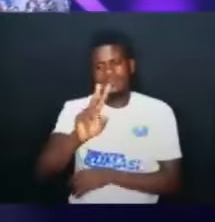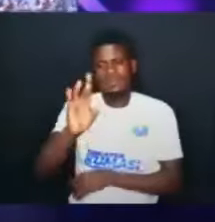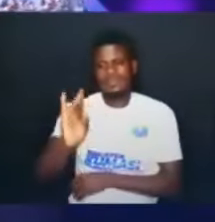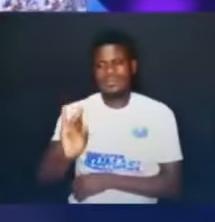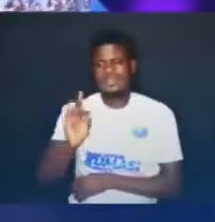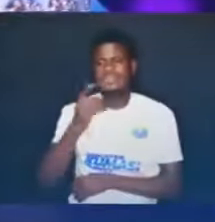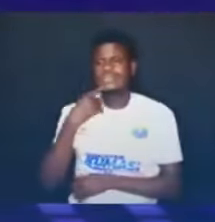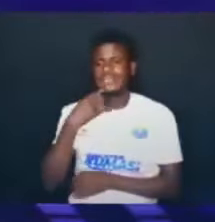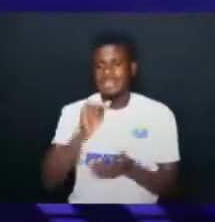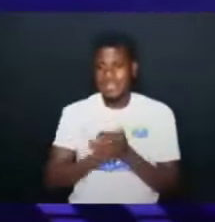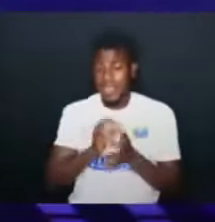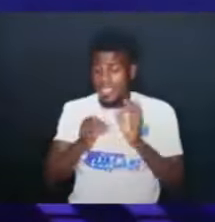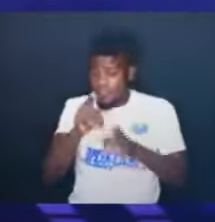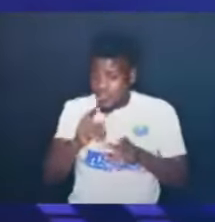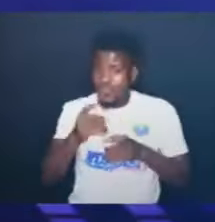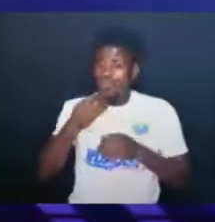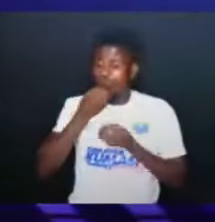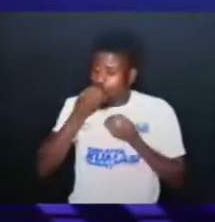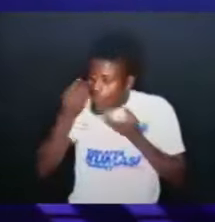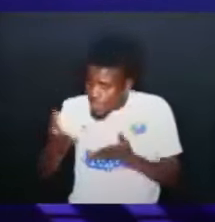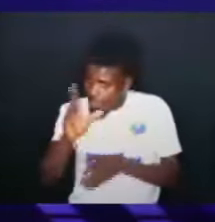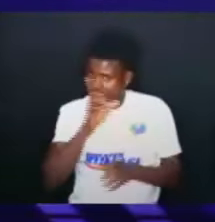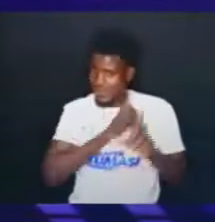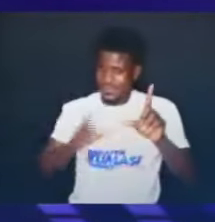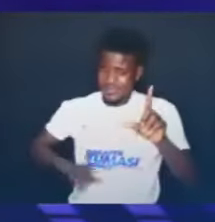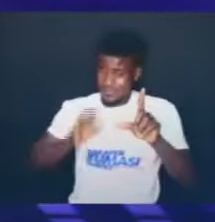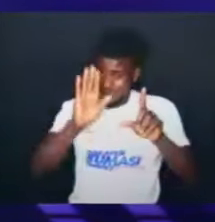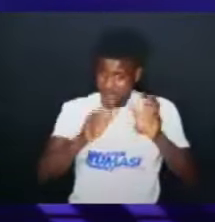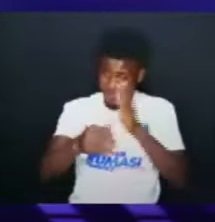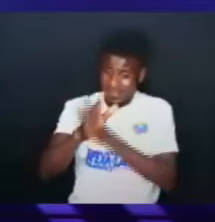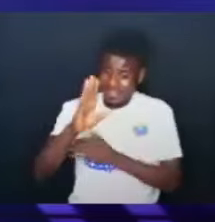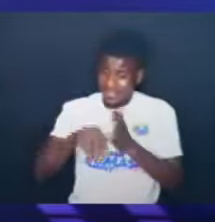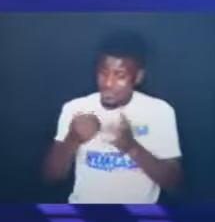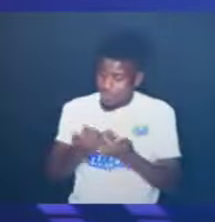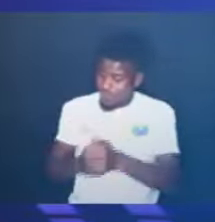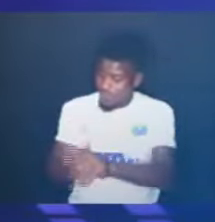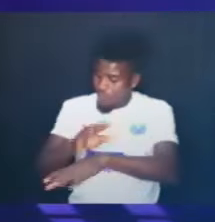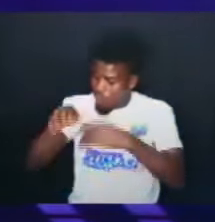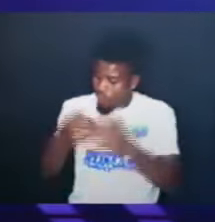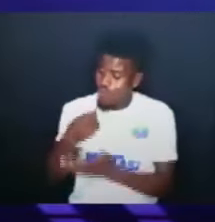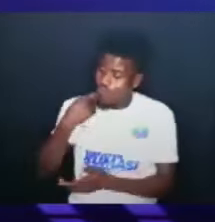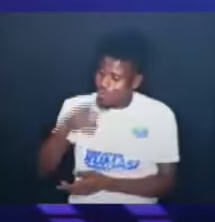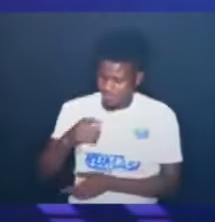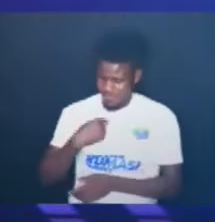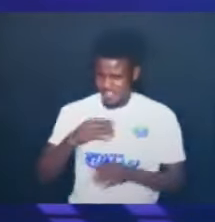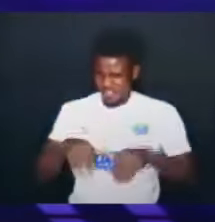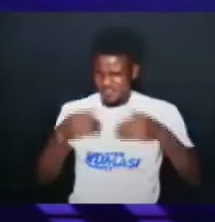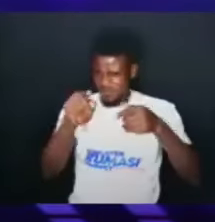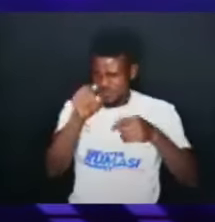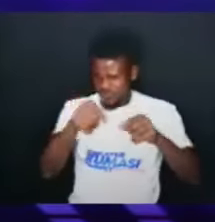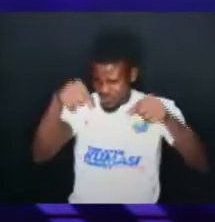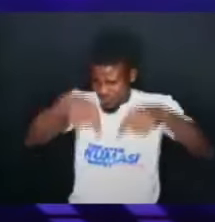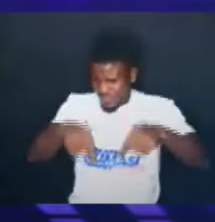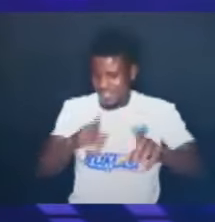"If you fully obey the Lord your God and carefully follow all his commands I give you today, the Lord